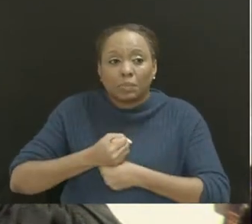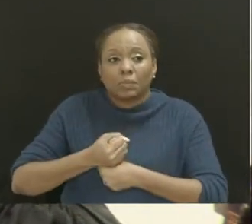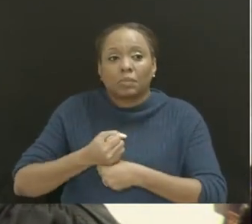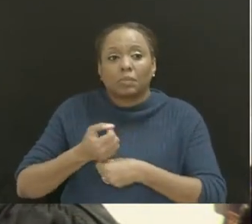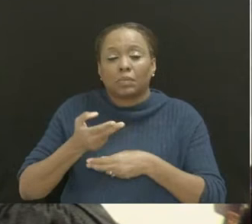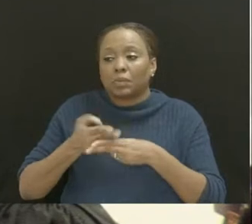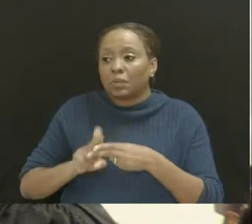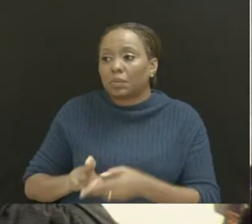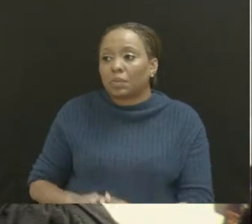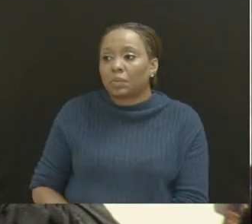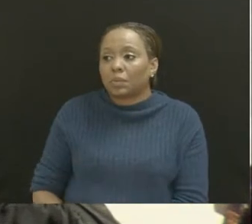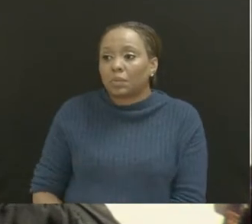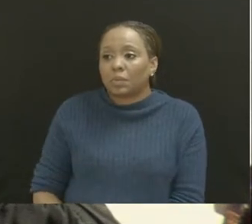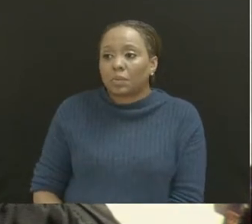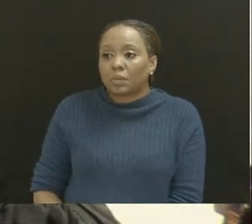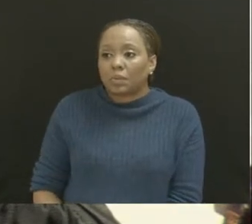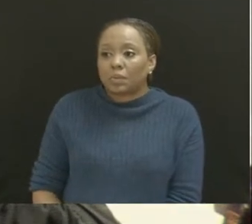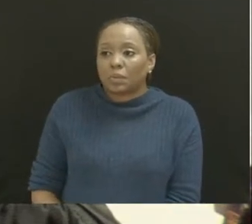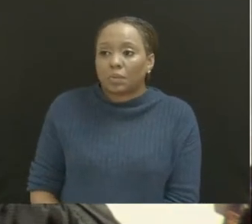Minister,